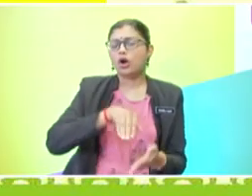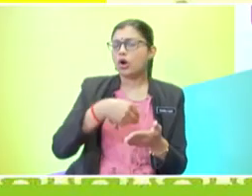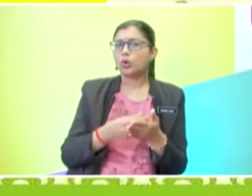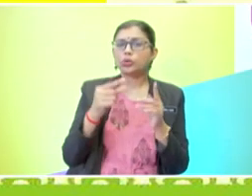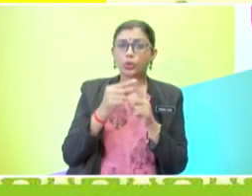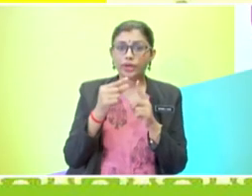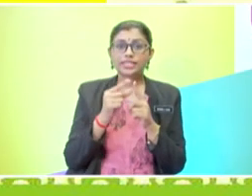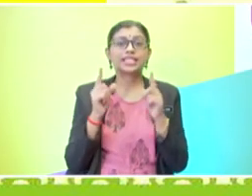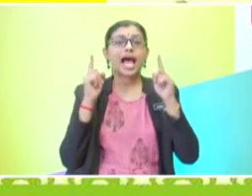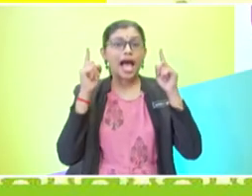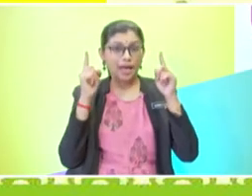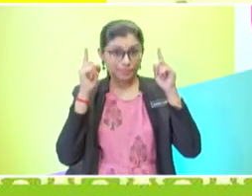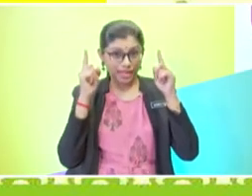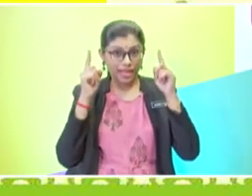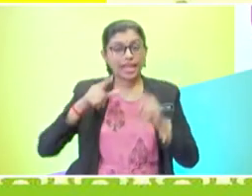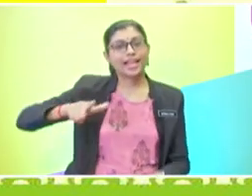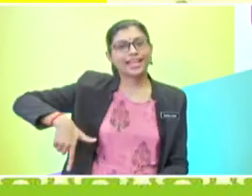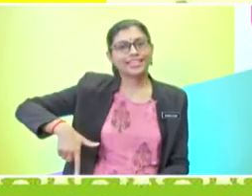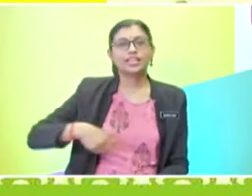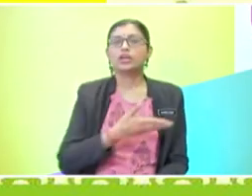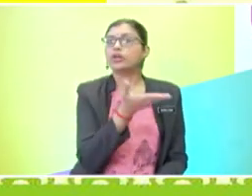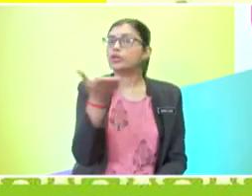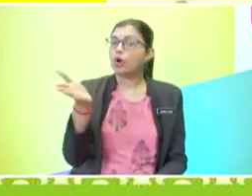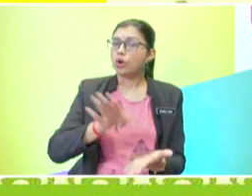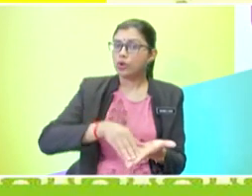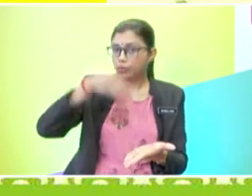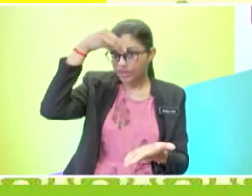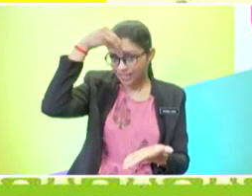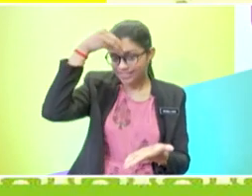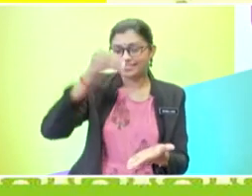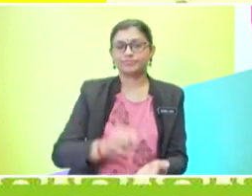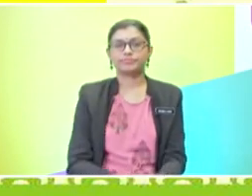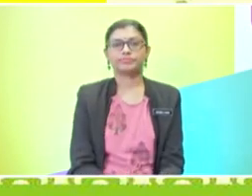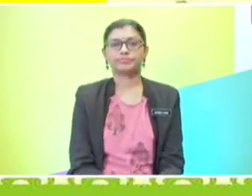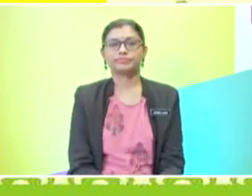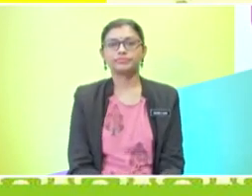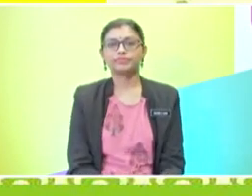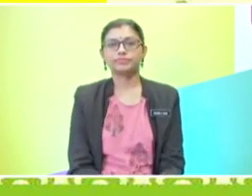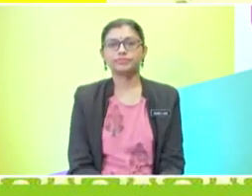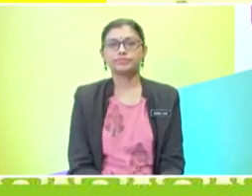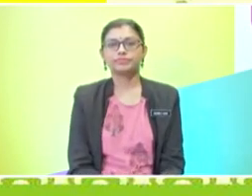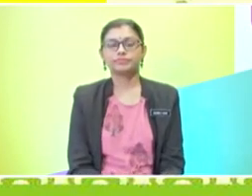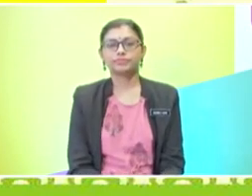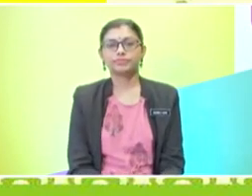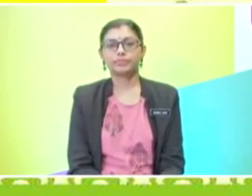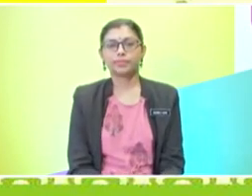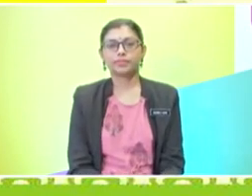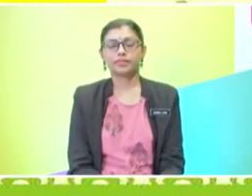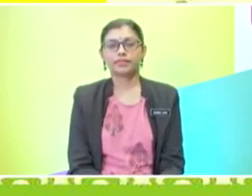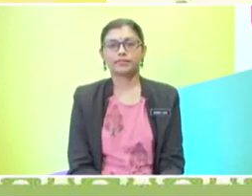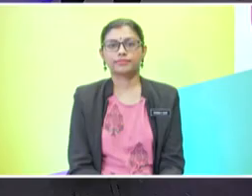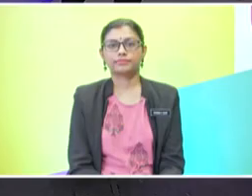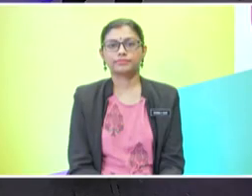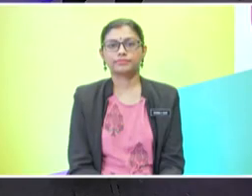invoice, asset, liability, interest, dividend, and service tax. Okay, kids?